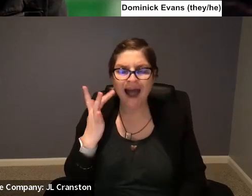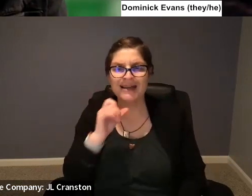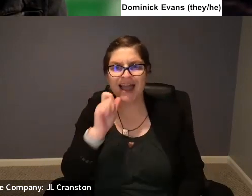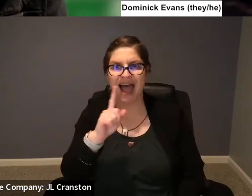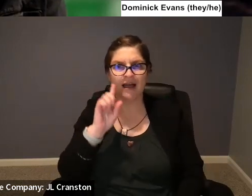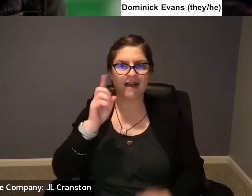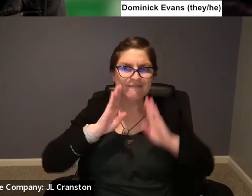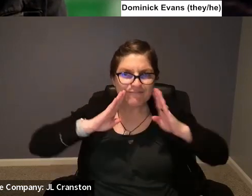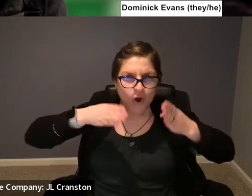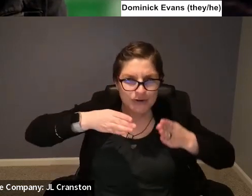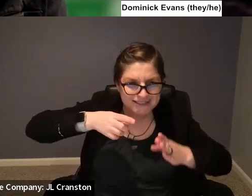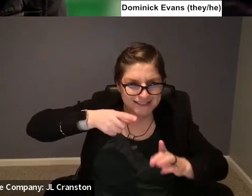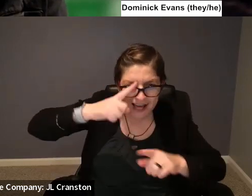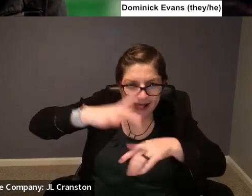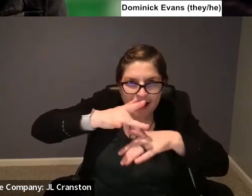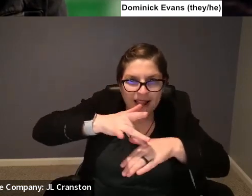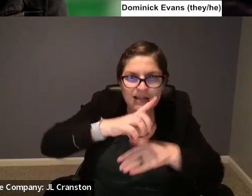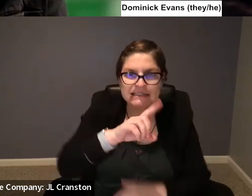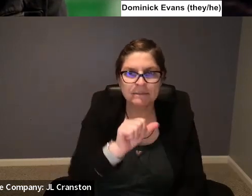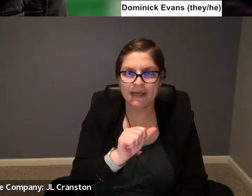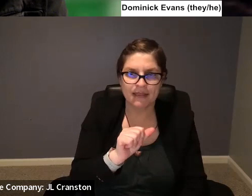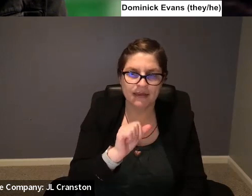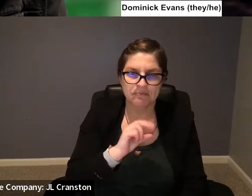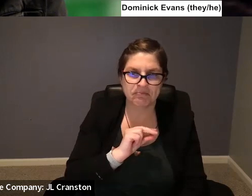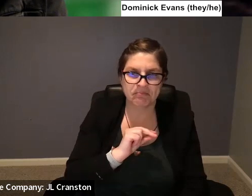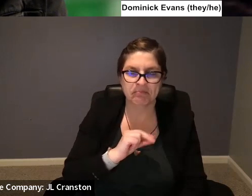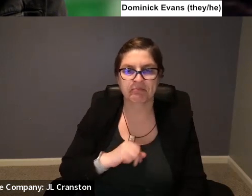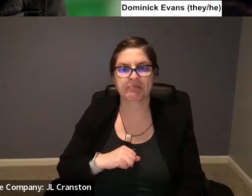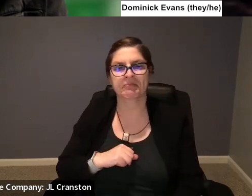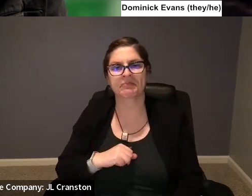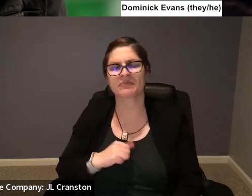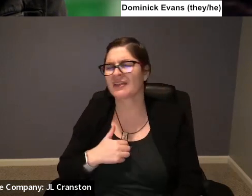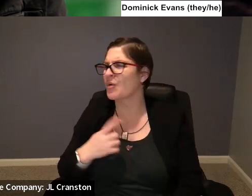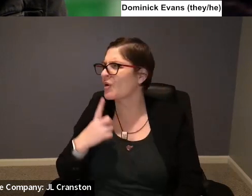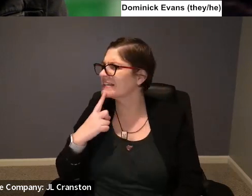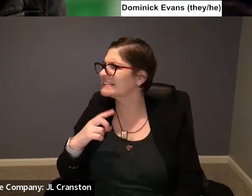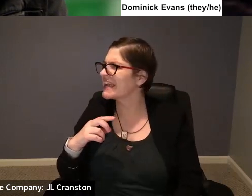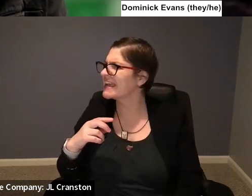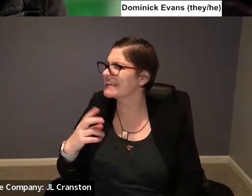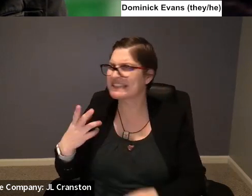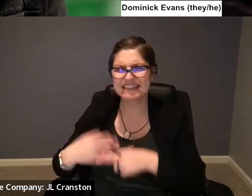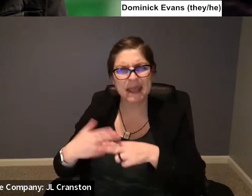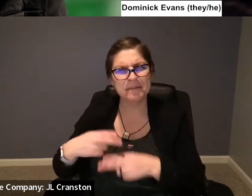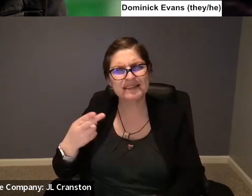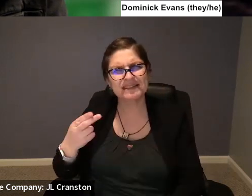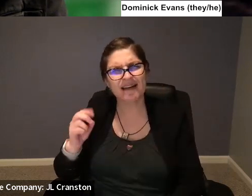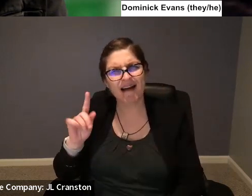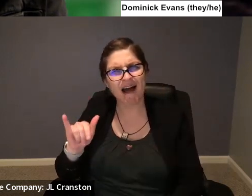on her disability, but her, I want to keep saying his name is Hollywood, and that's not it.